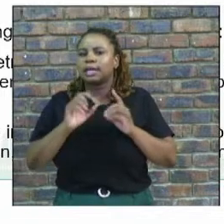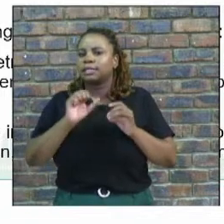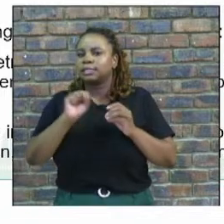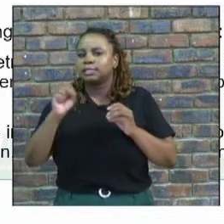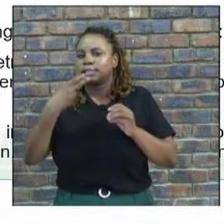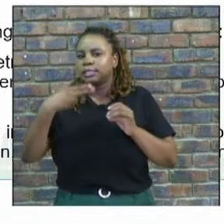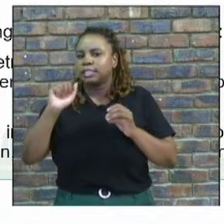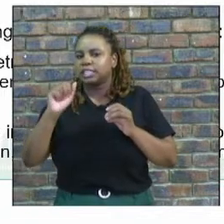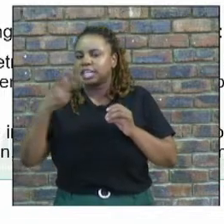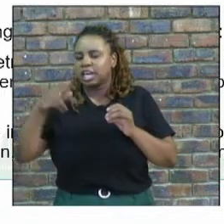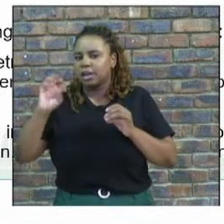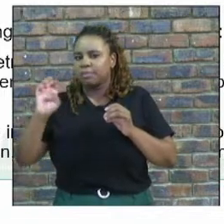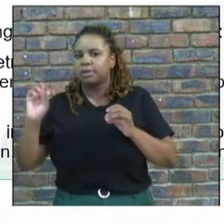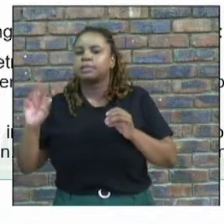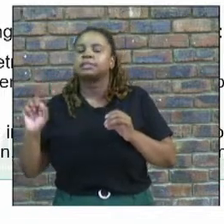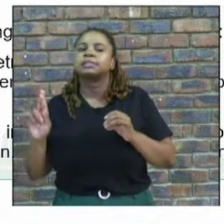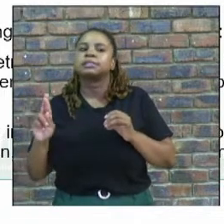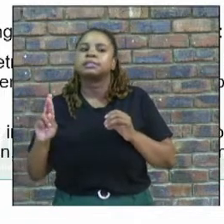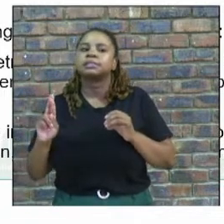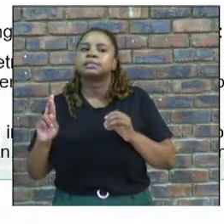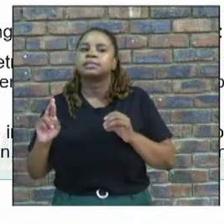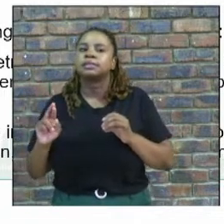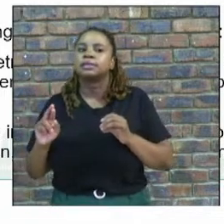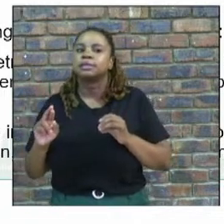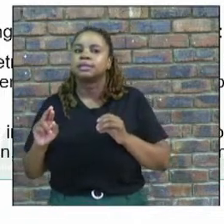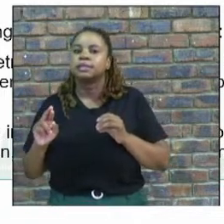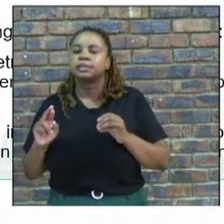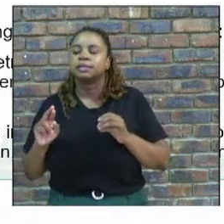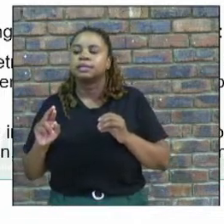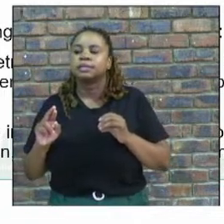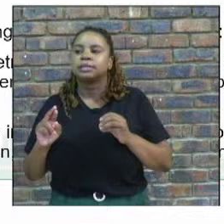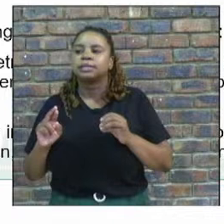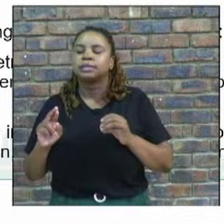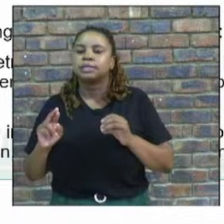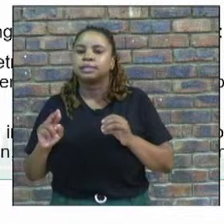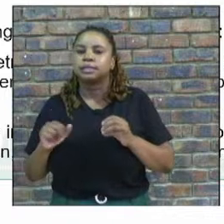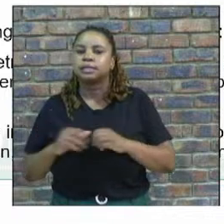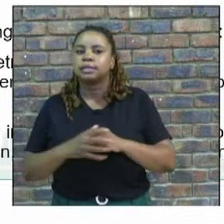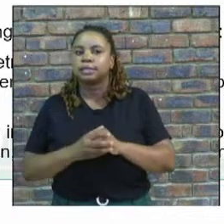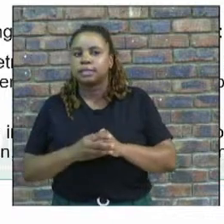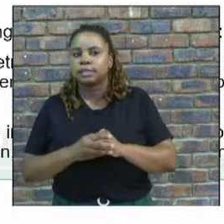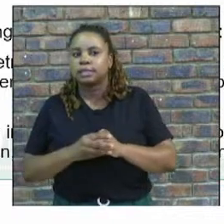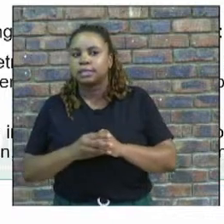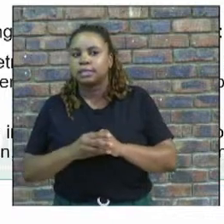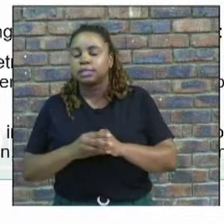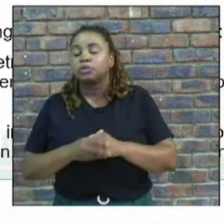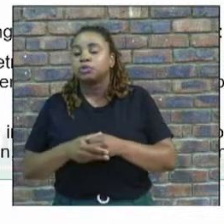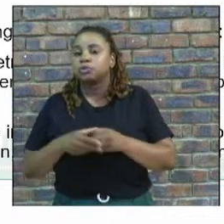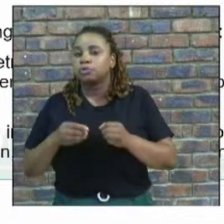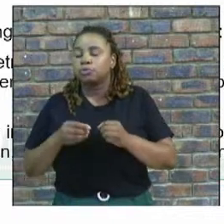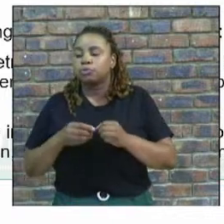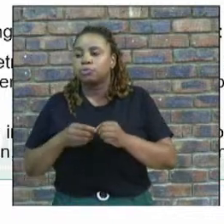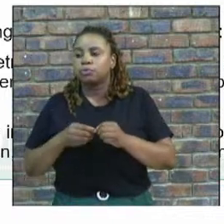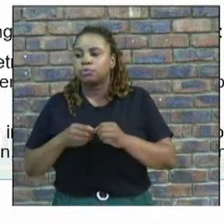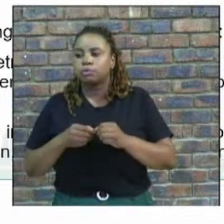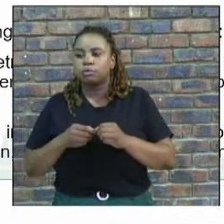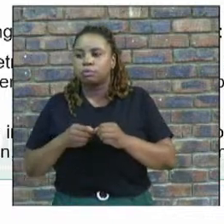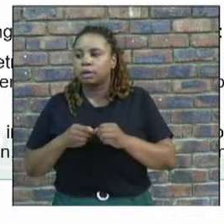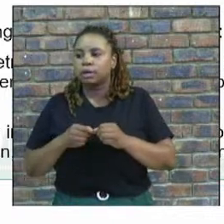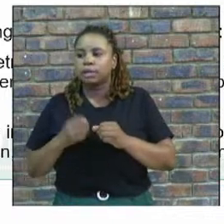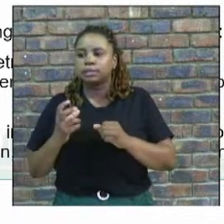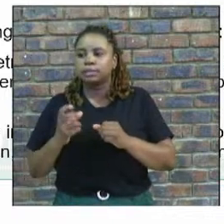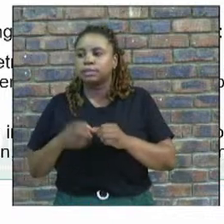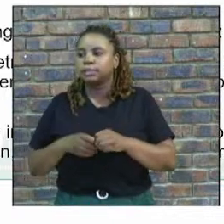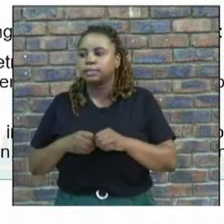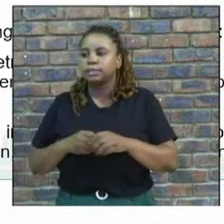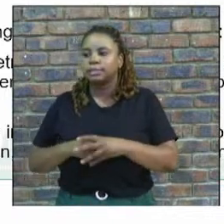Karoo. So the acreage designated as frontier is in relation to